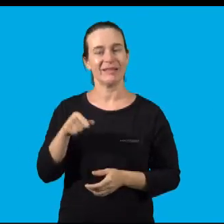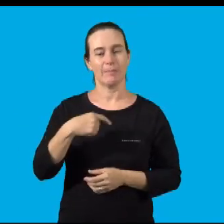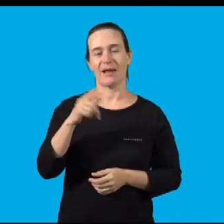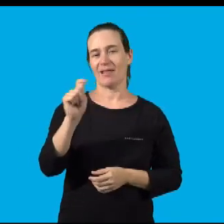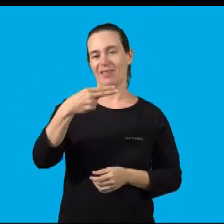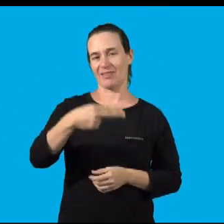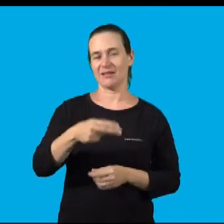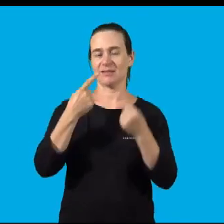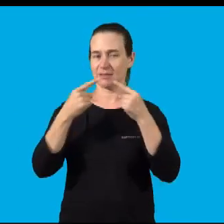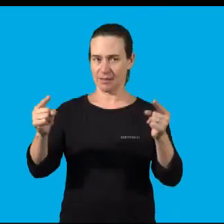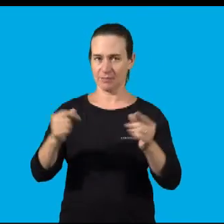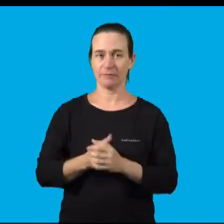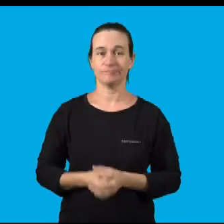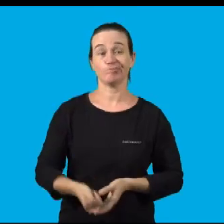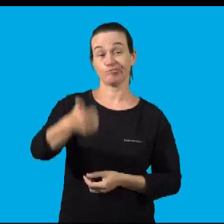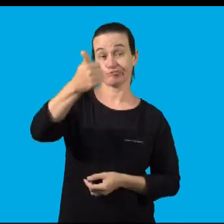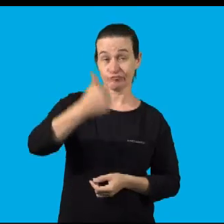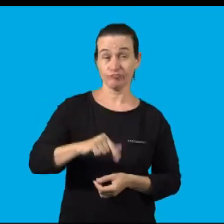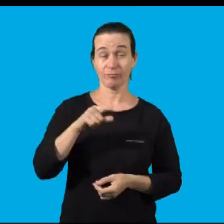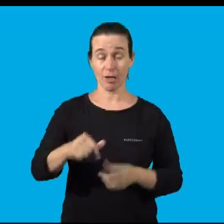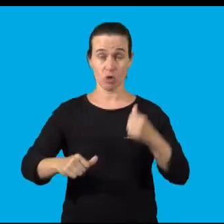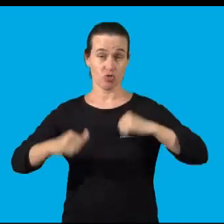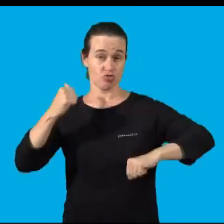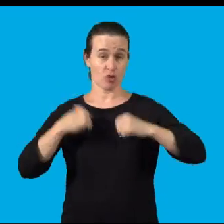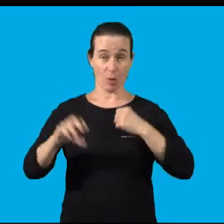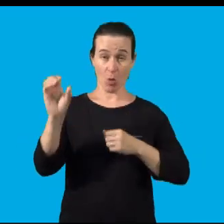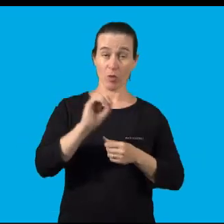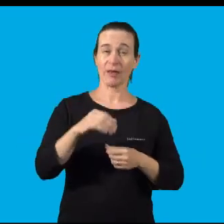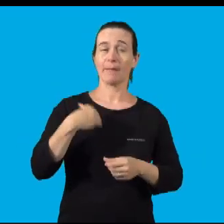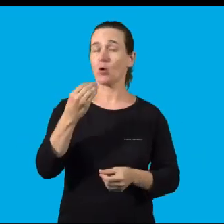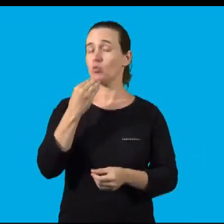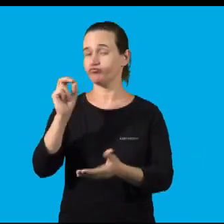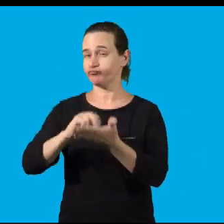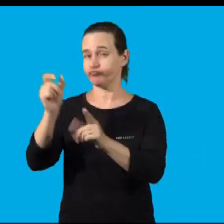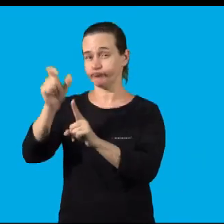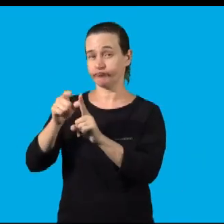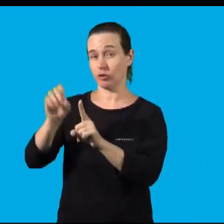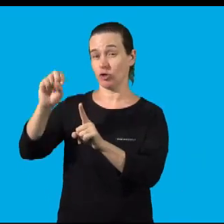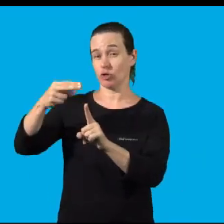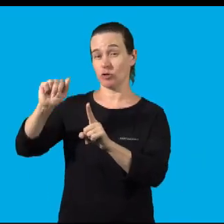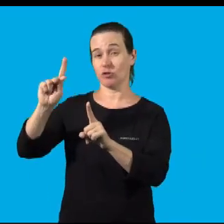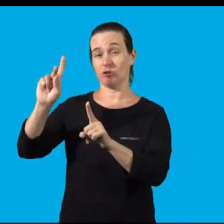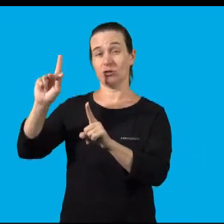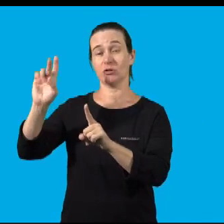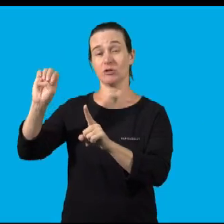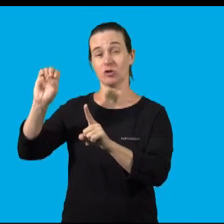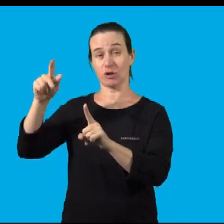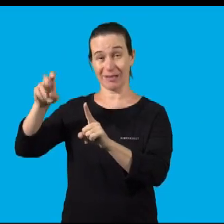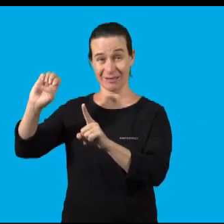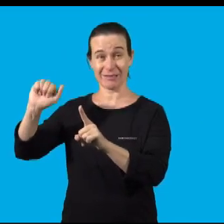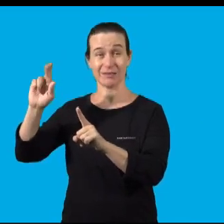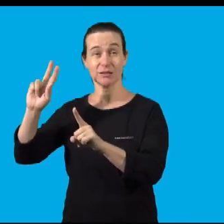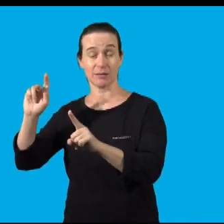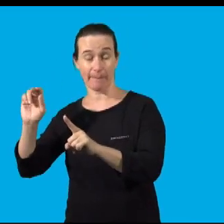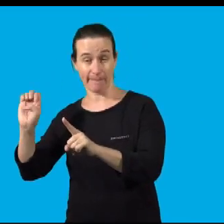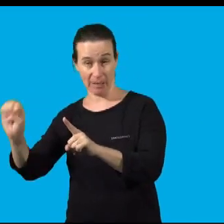thesis statement. In the drama Othello by Shakespeare, it is evident that deception and